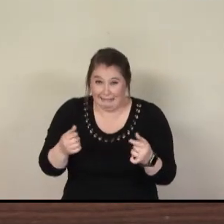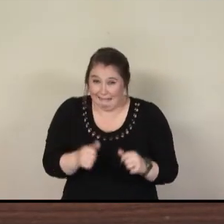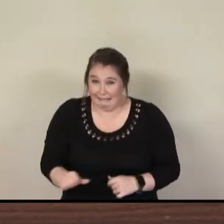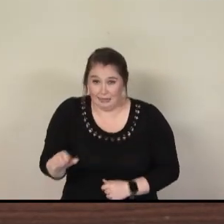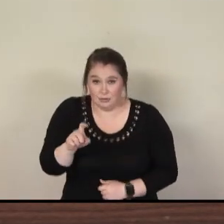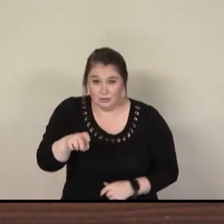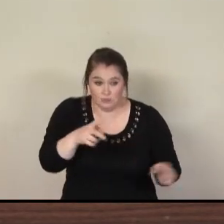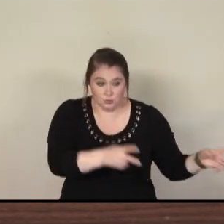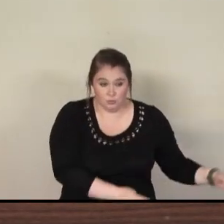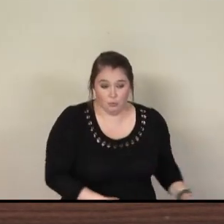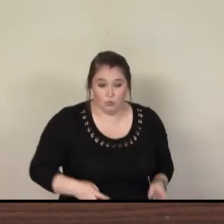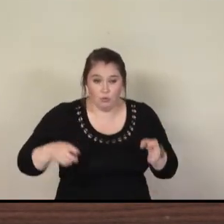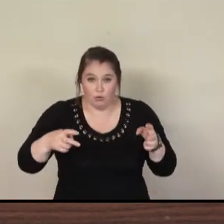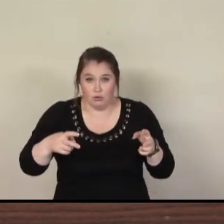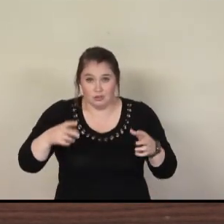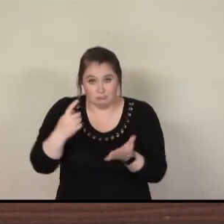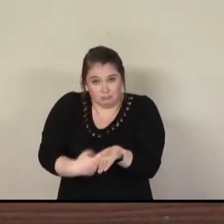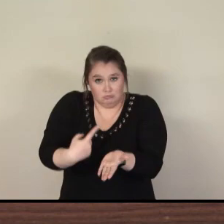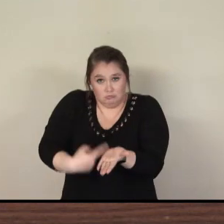pulled?